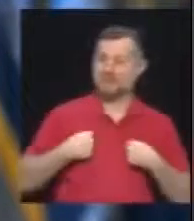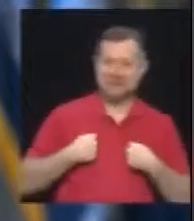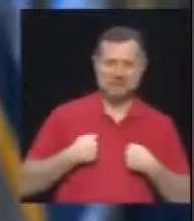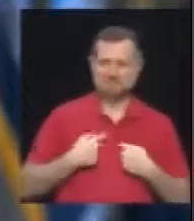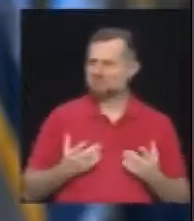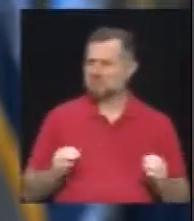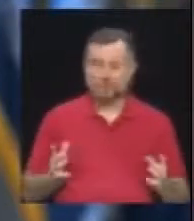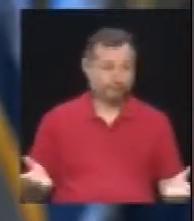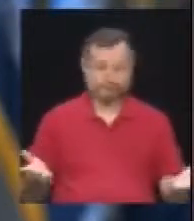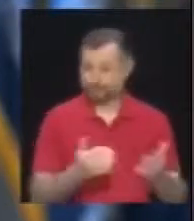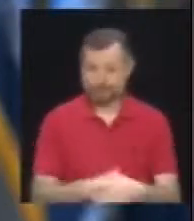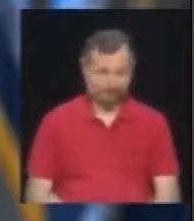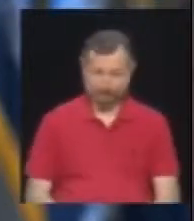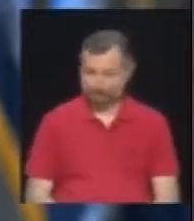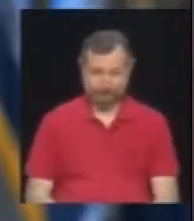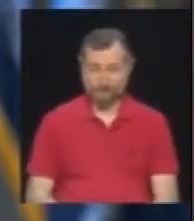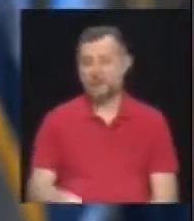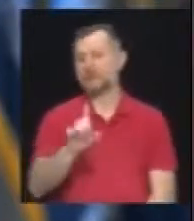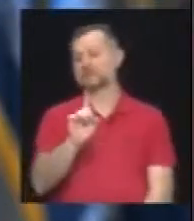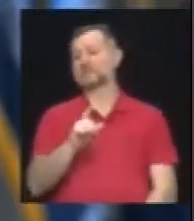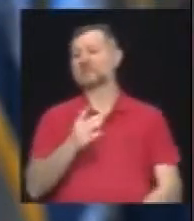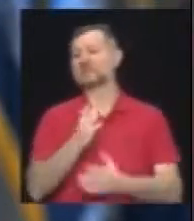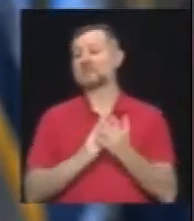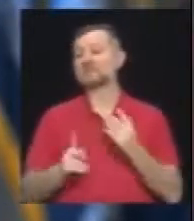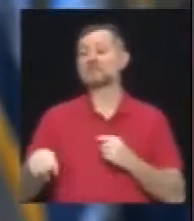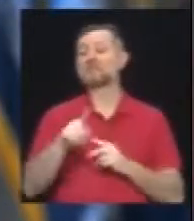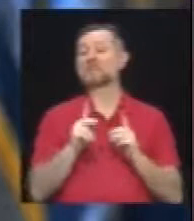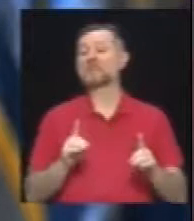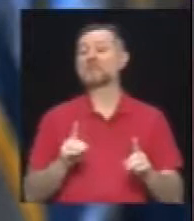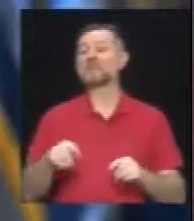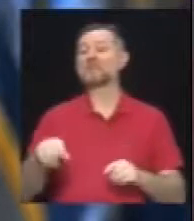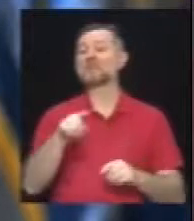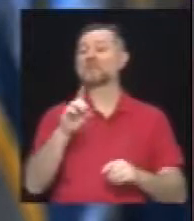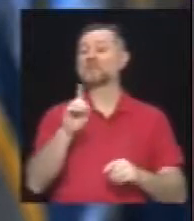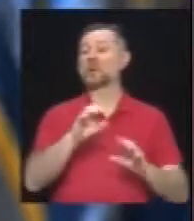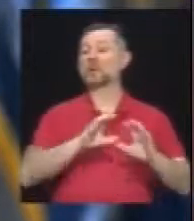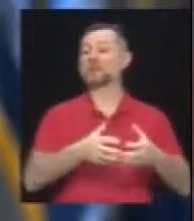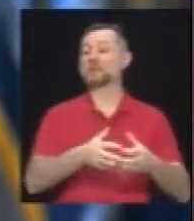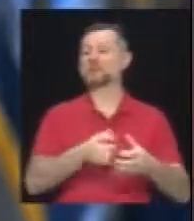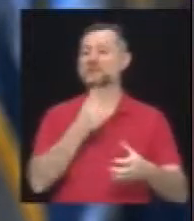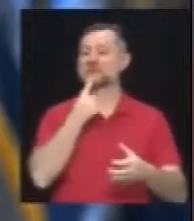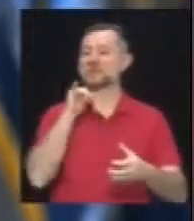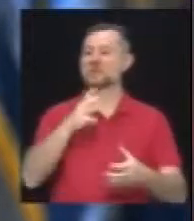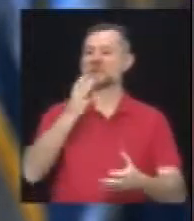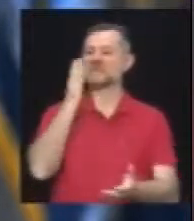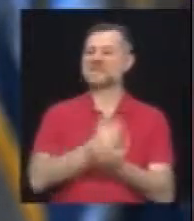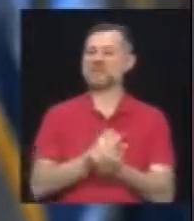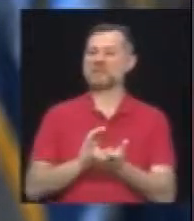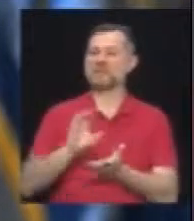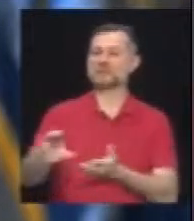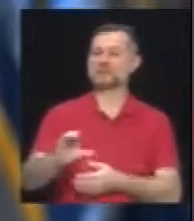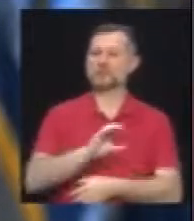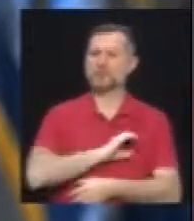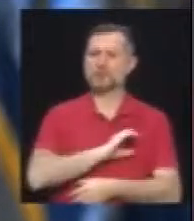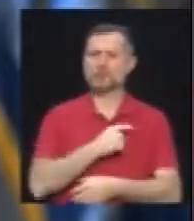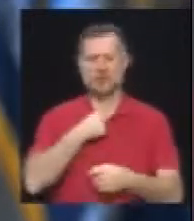But I disagree with some people in my own party who called to defund the police.